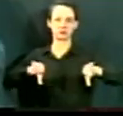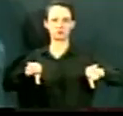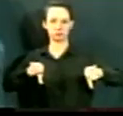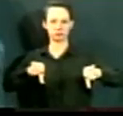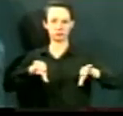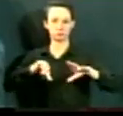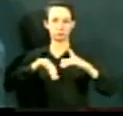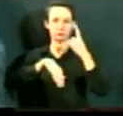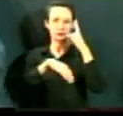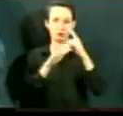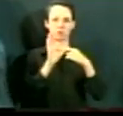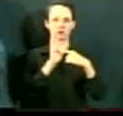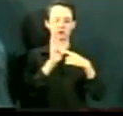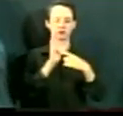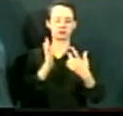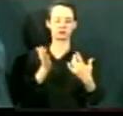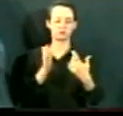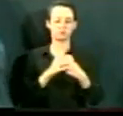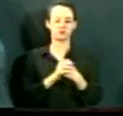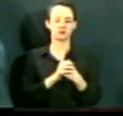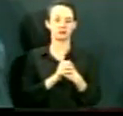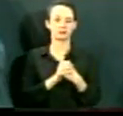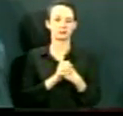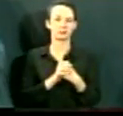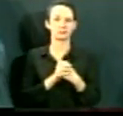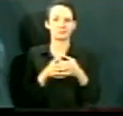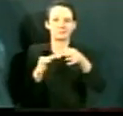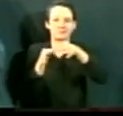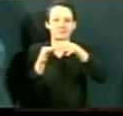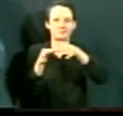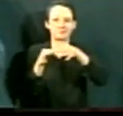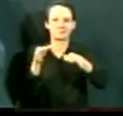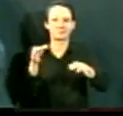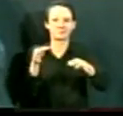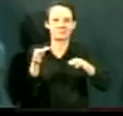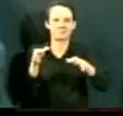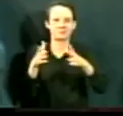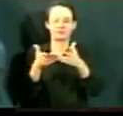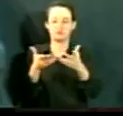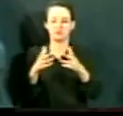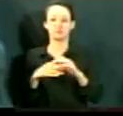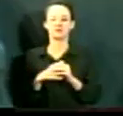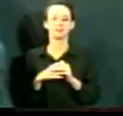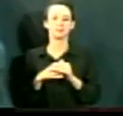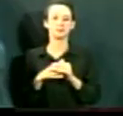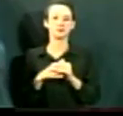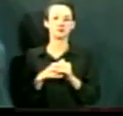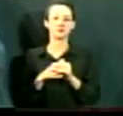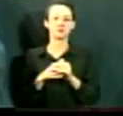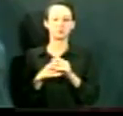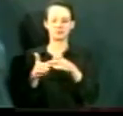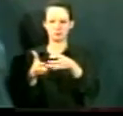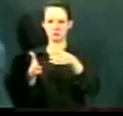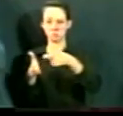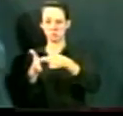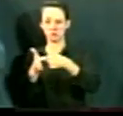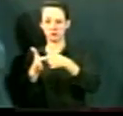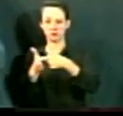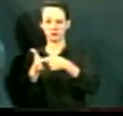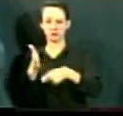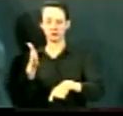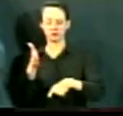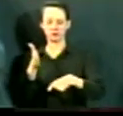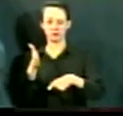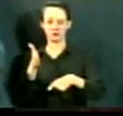to illustrate, in the plainest of terms, there is a huge difference in the cost